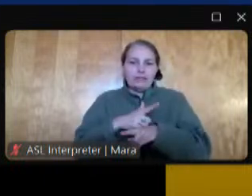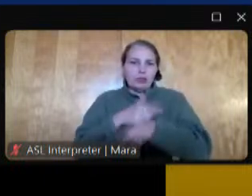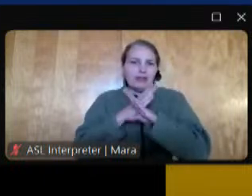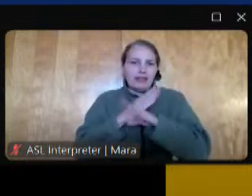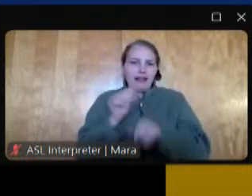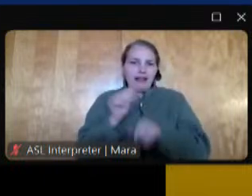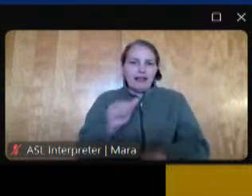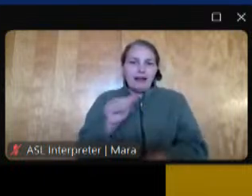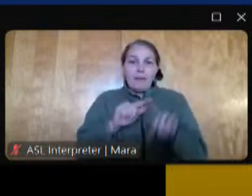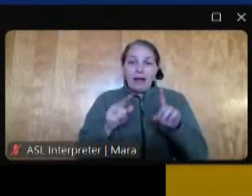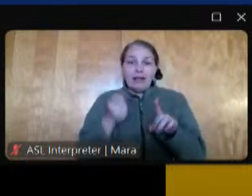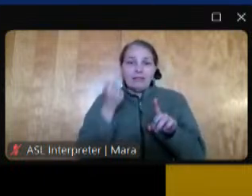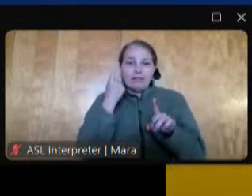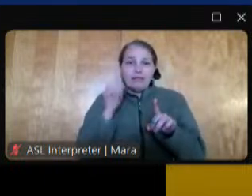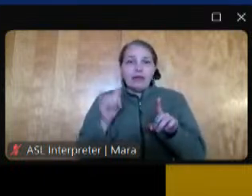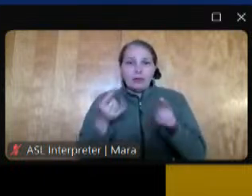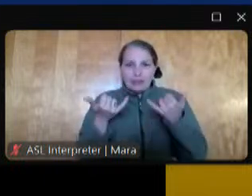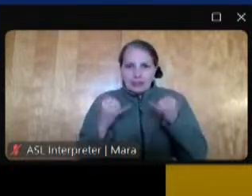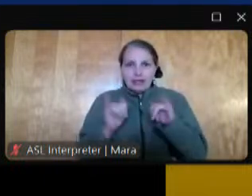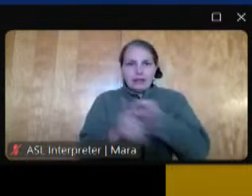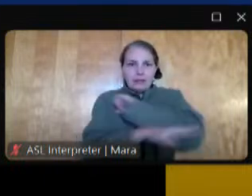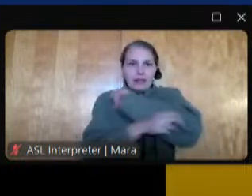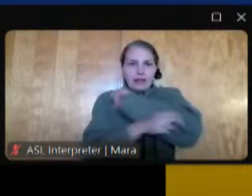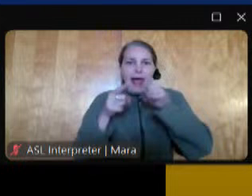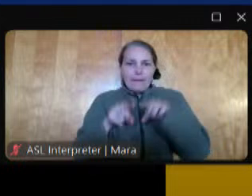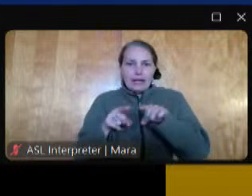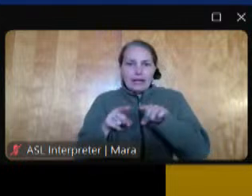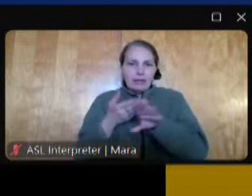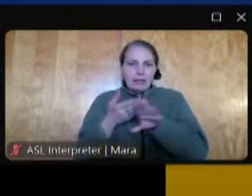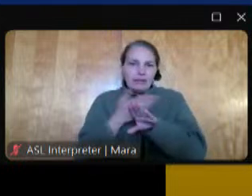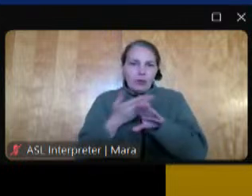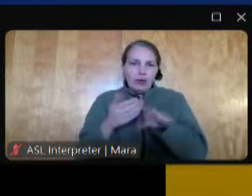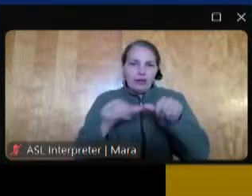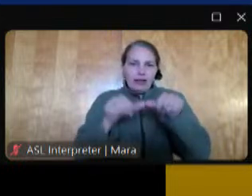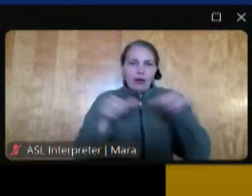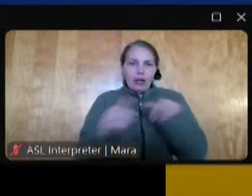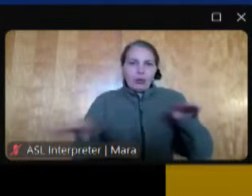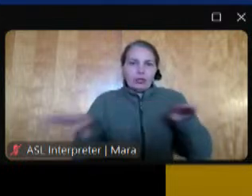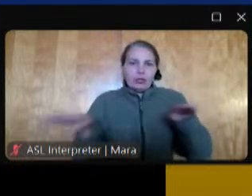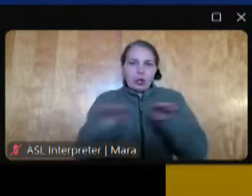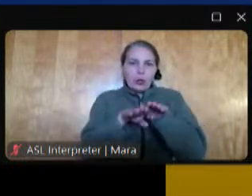was closed. And we can go to the next slide.